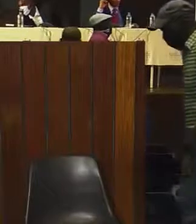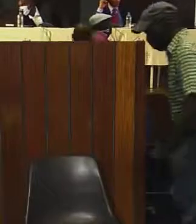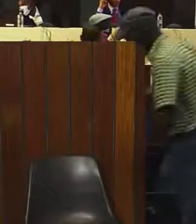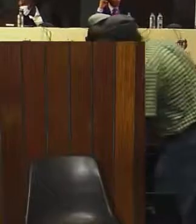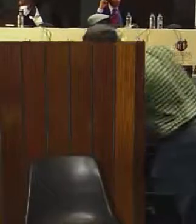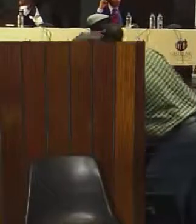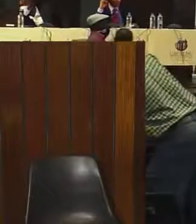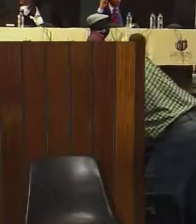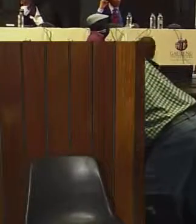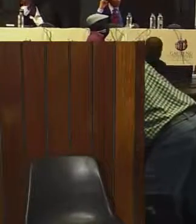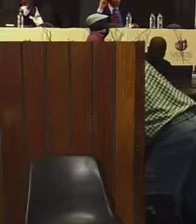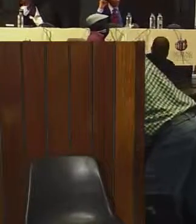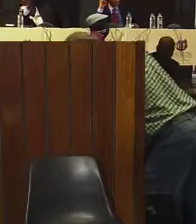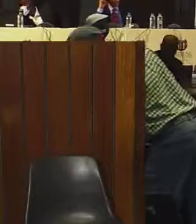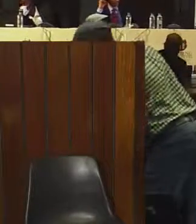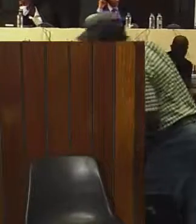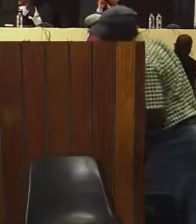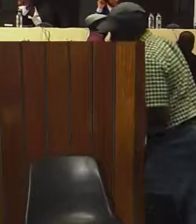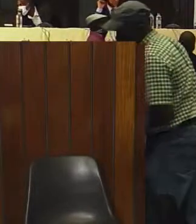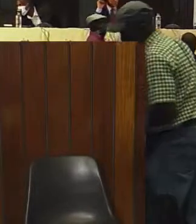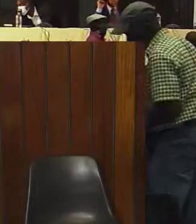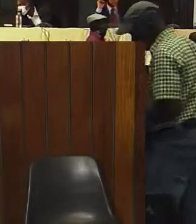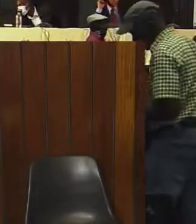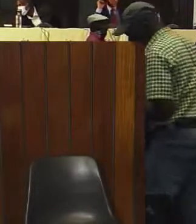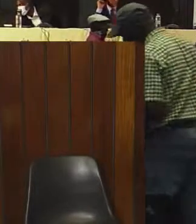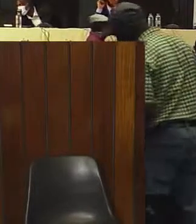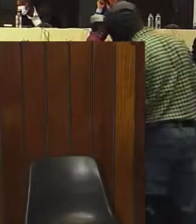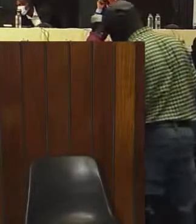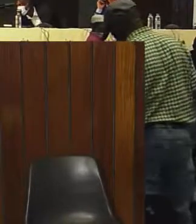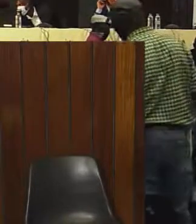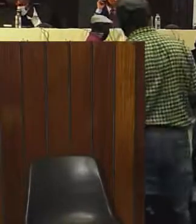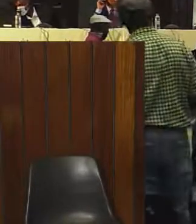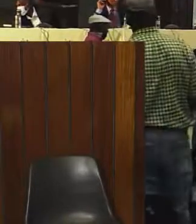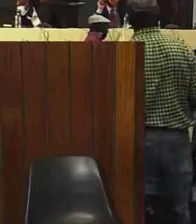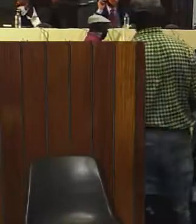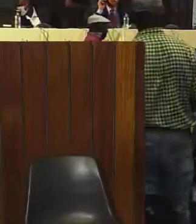to consider? Fumlani, where are you?